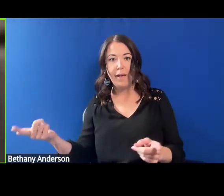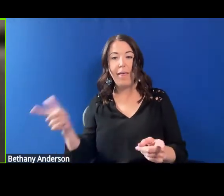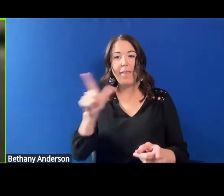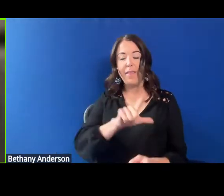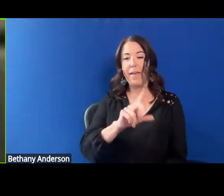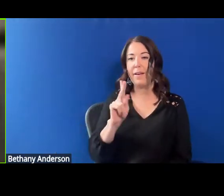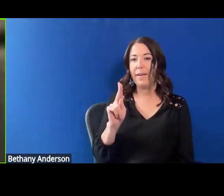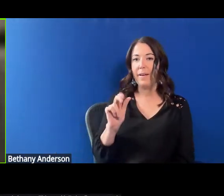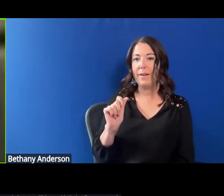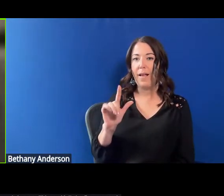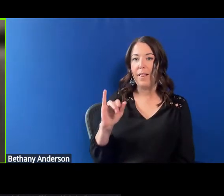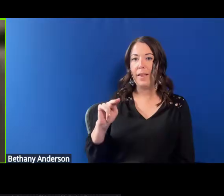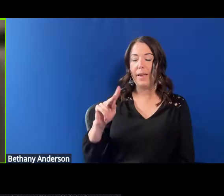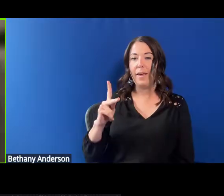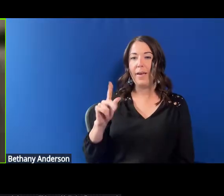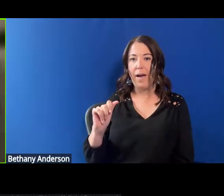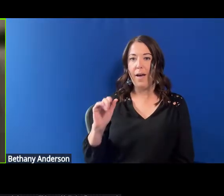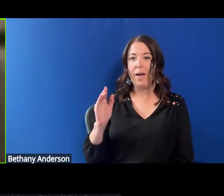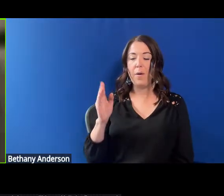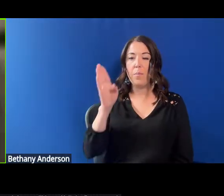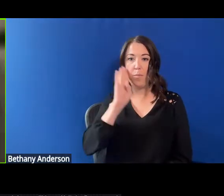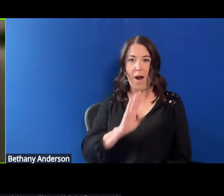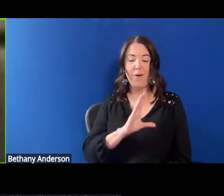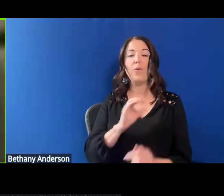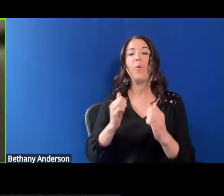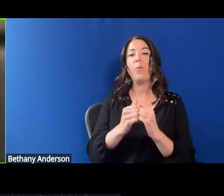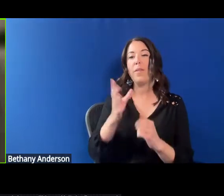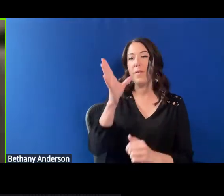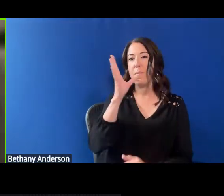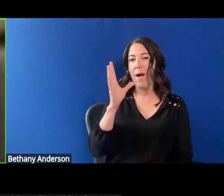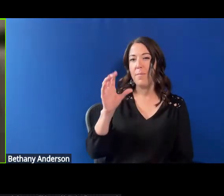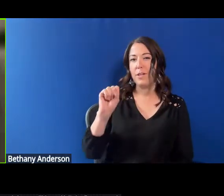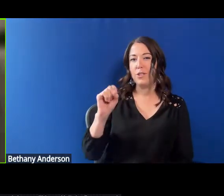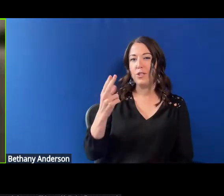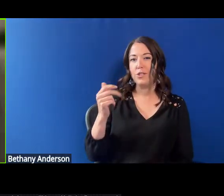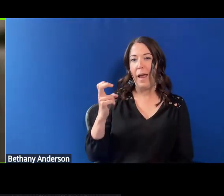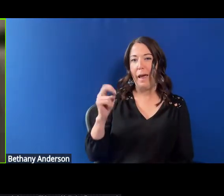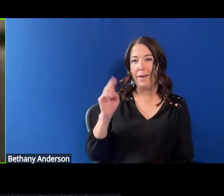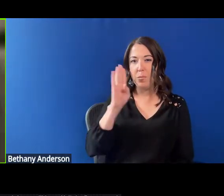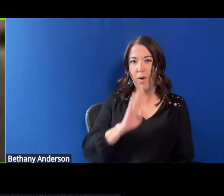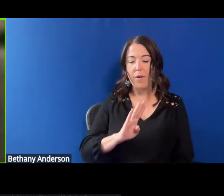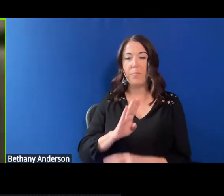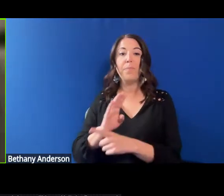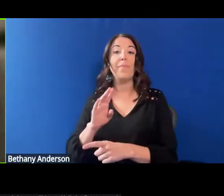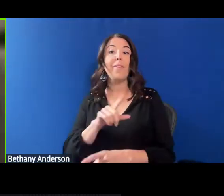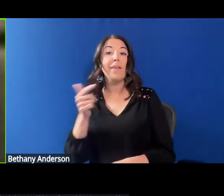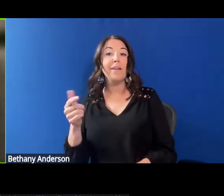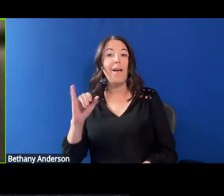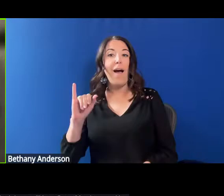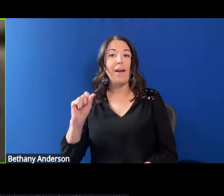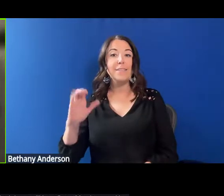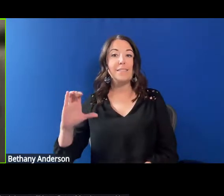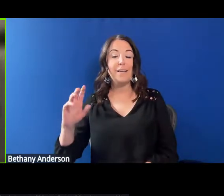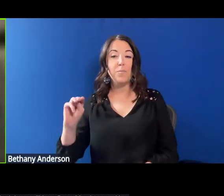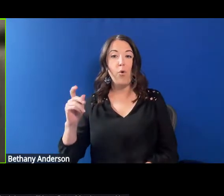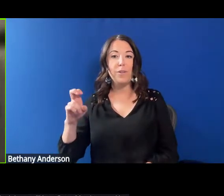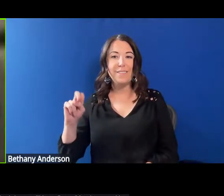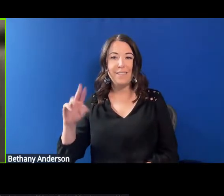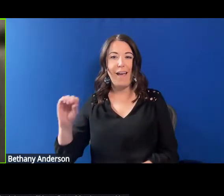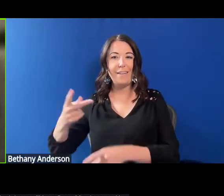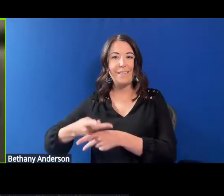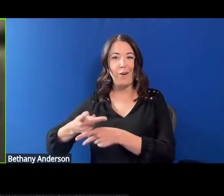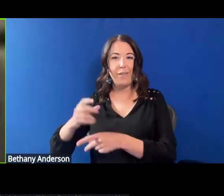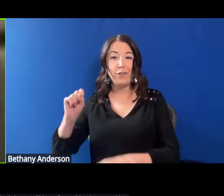and she is with her mom, Shannon Brown. And then we'll have Isaac Morrison, and he is with his caregiver, Sarah. And then we'll